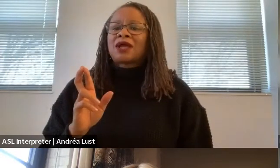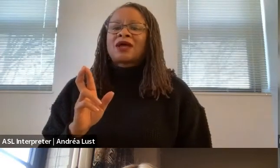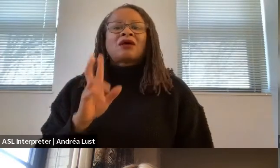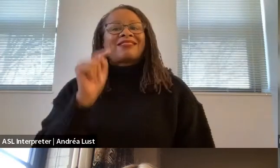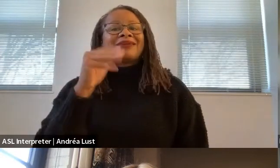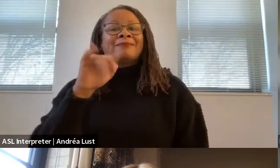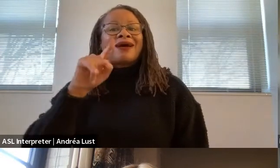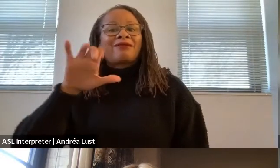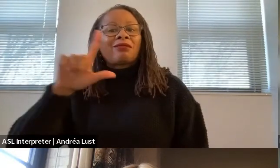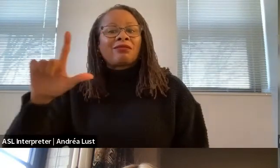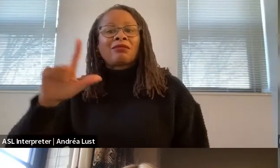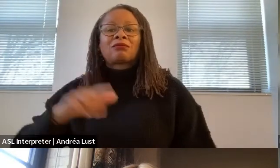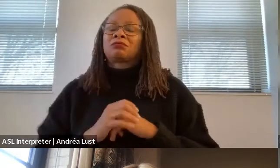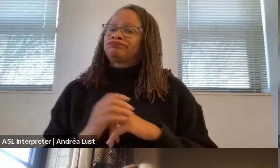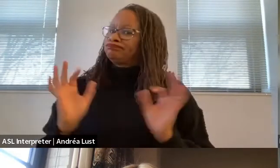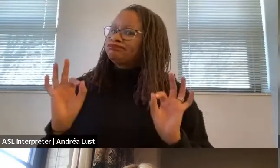thematical.